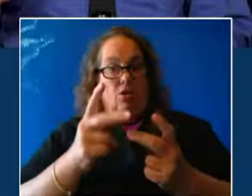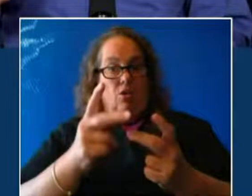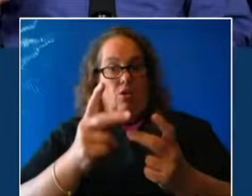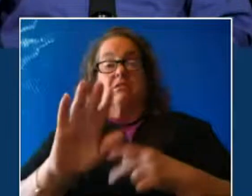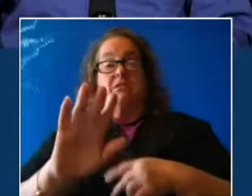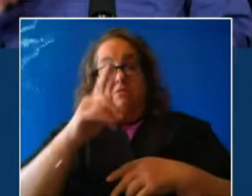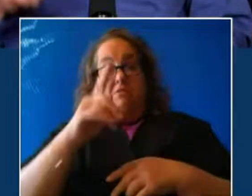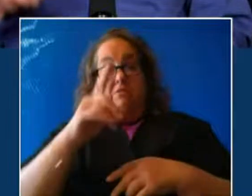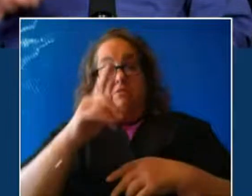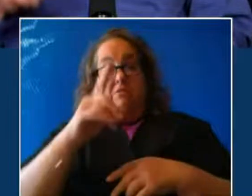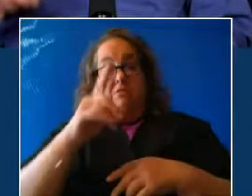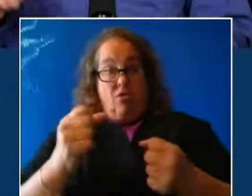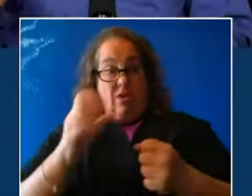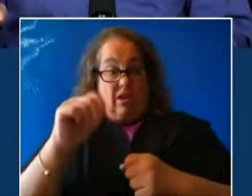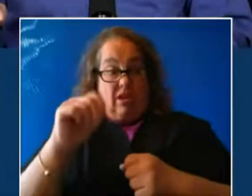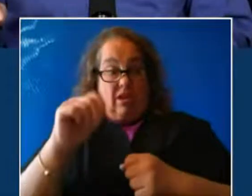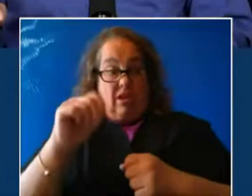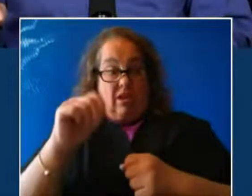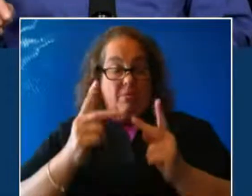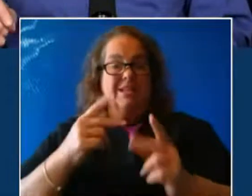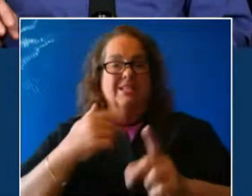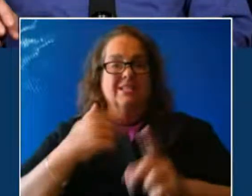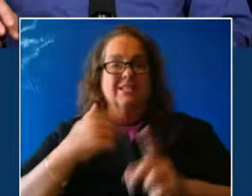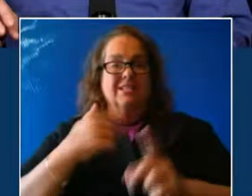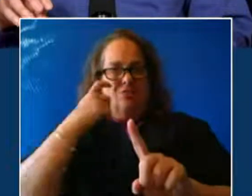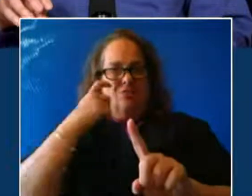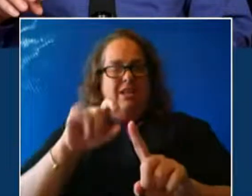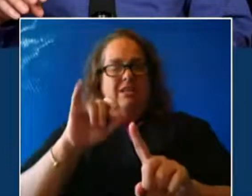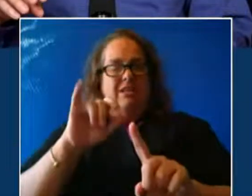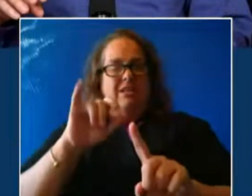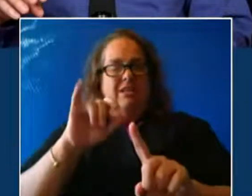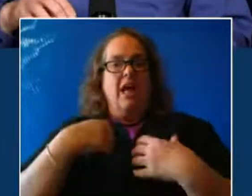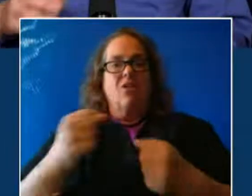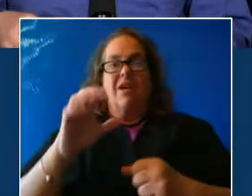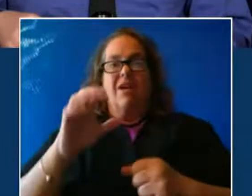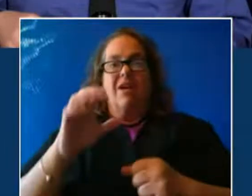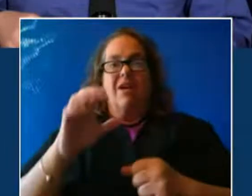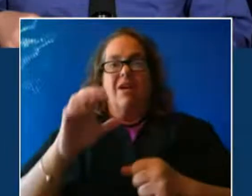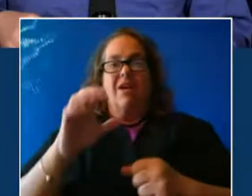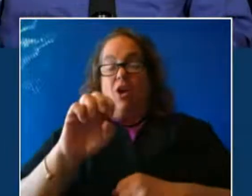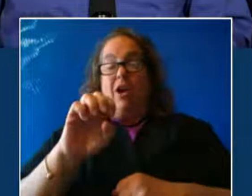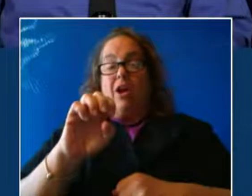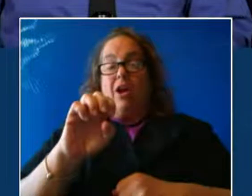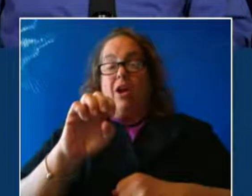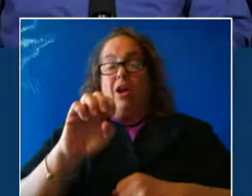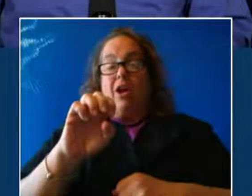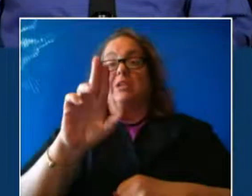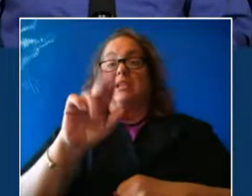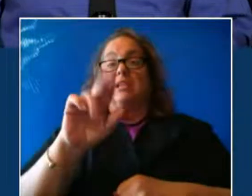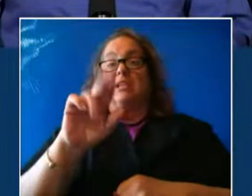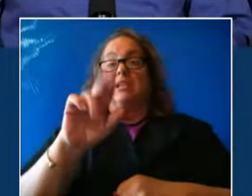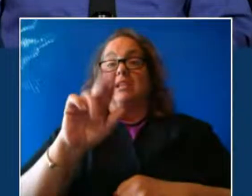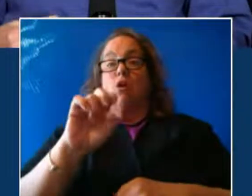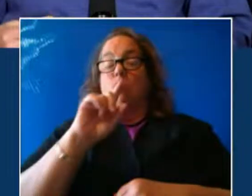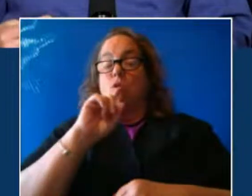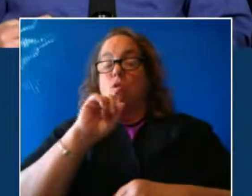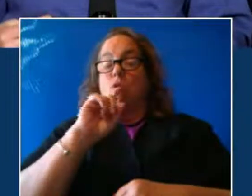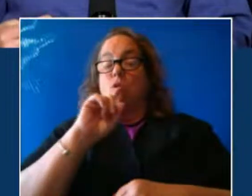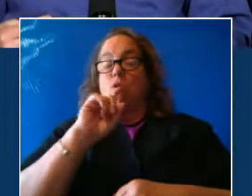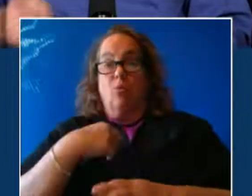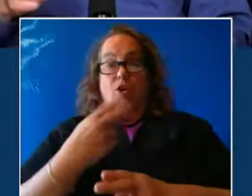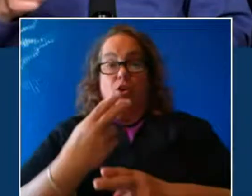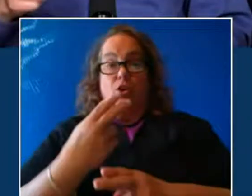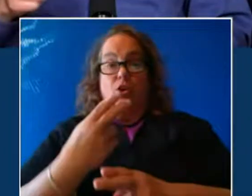that the healthcare executive order, which we used last year to reopen healthcare, will be rescinded